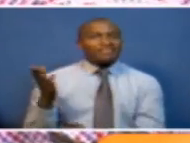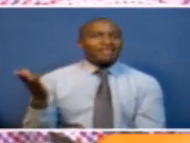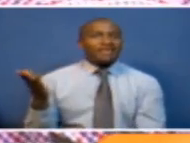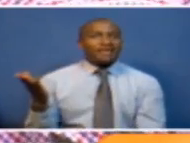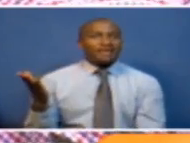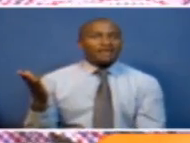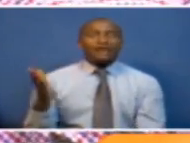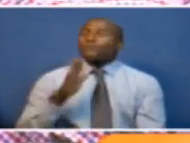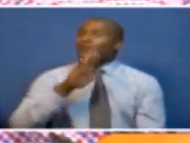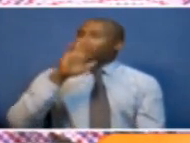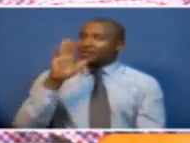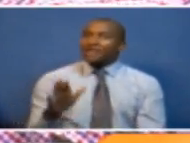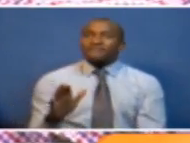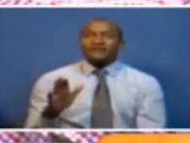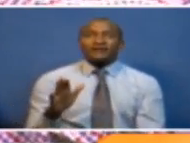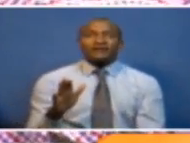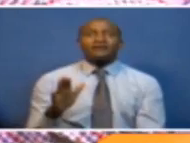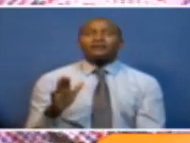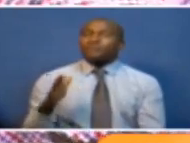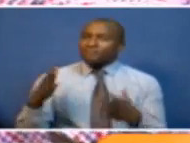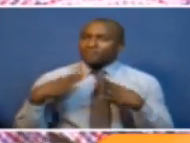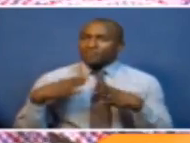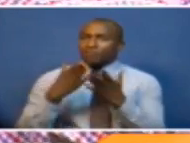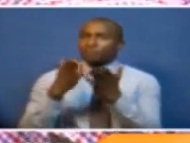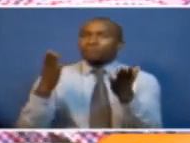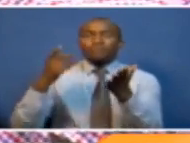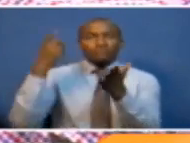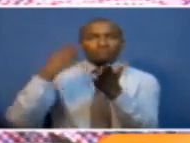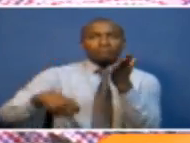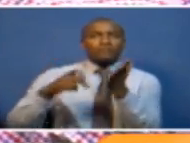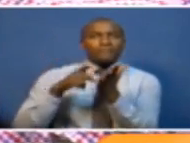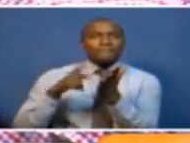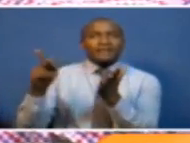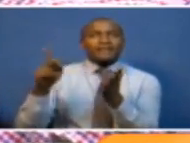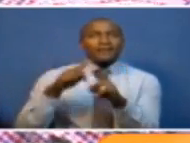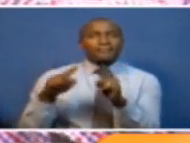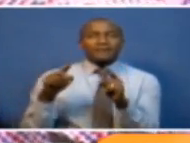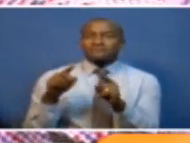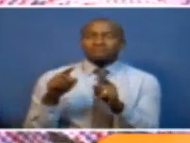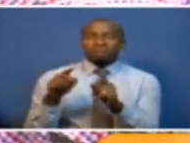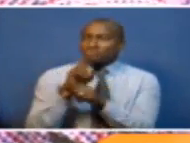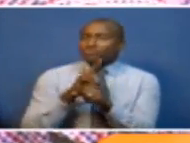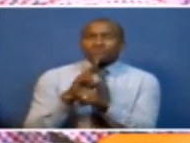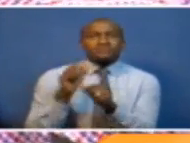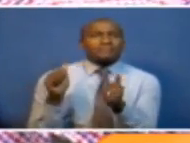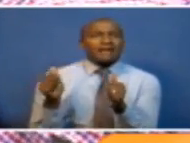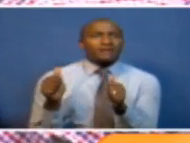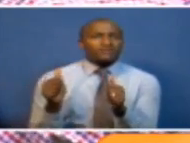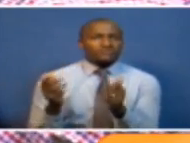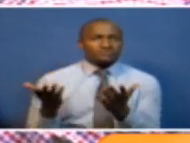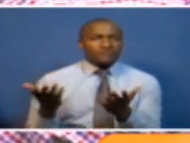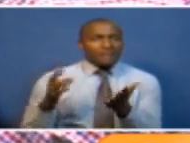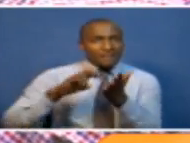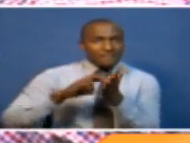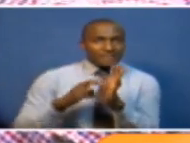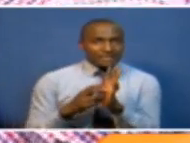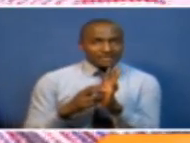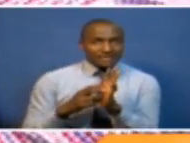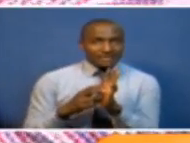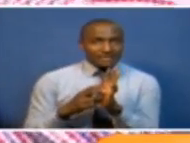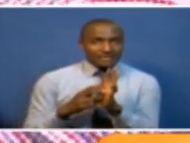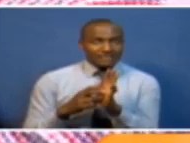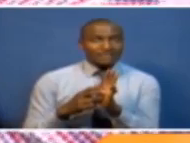never have to cost taxpayers money that they never ought to have paid. So, meaning that, as I explained to you,